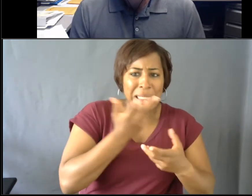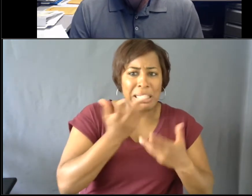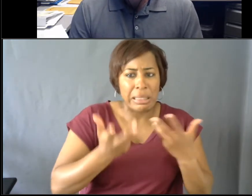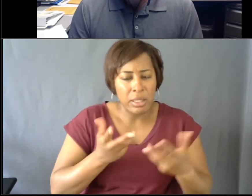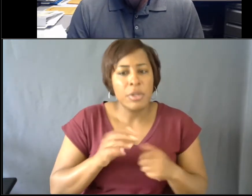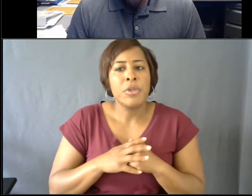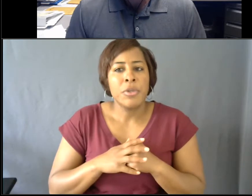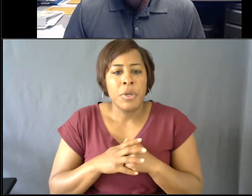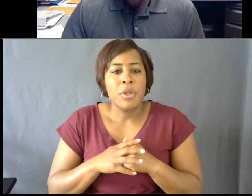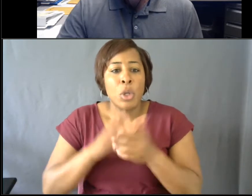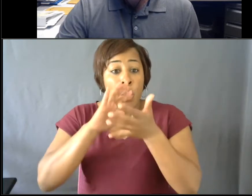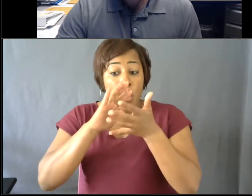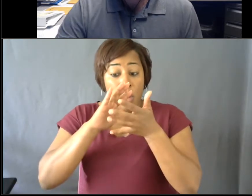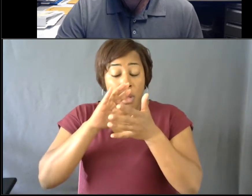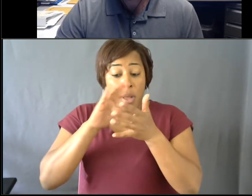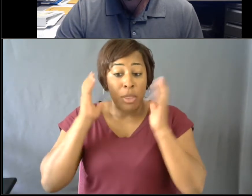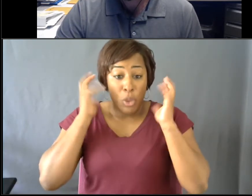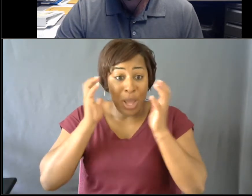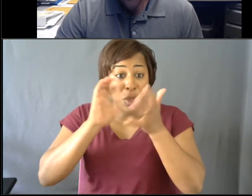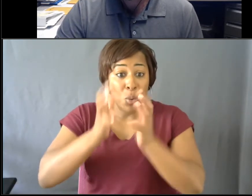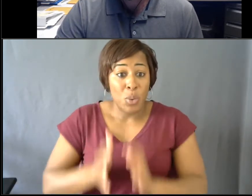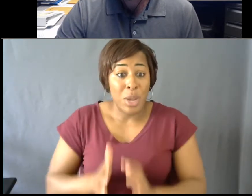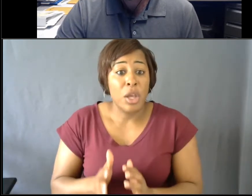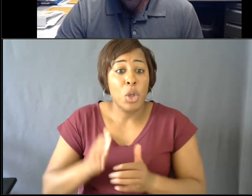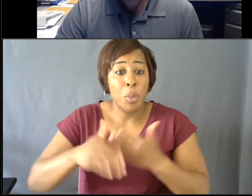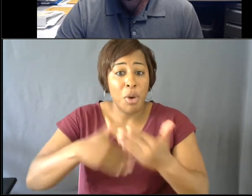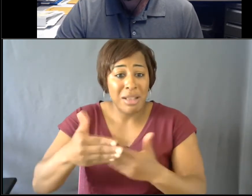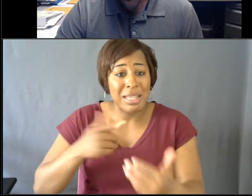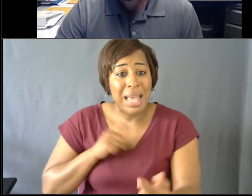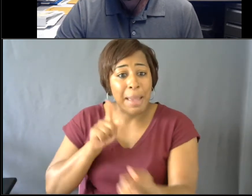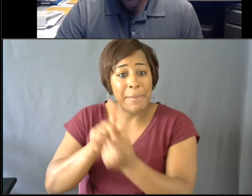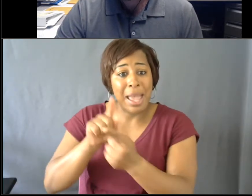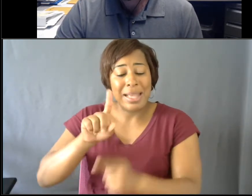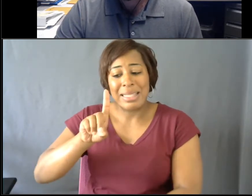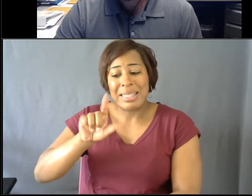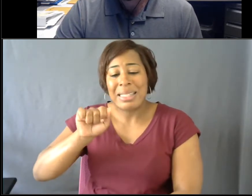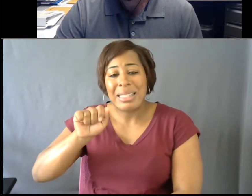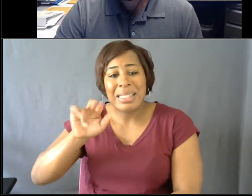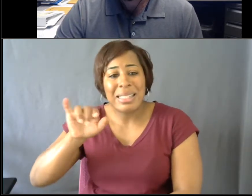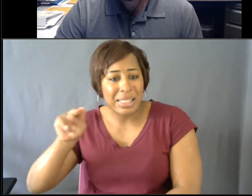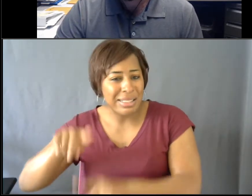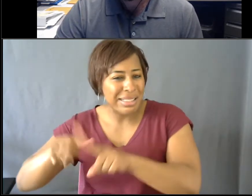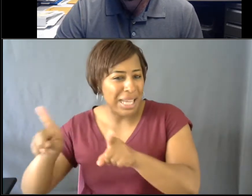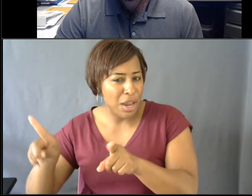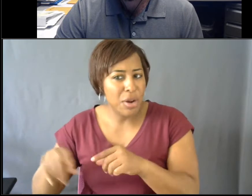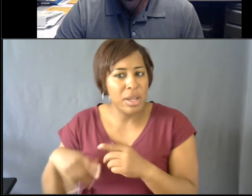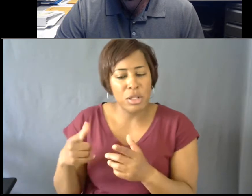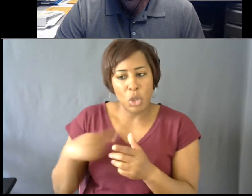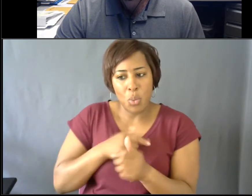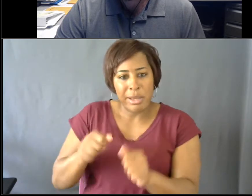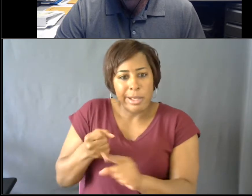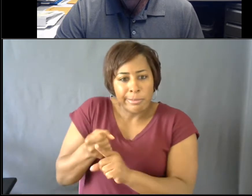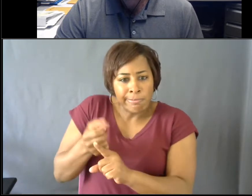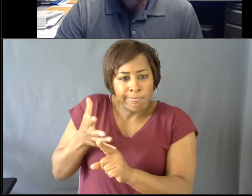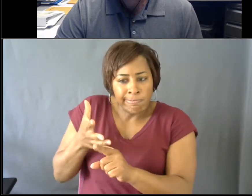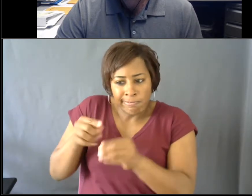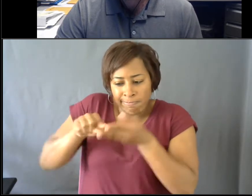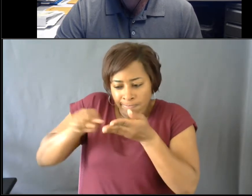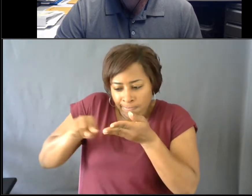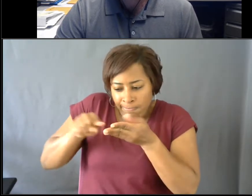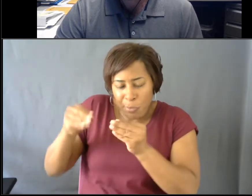process, that's when I met Darren to kind of expand on that research for weather